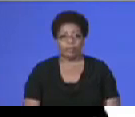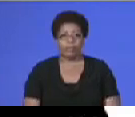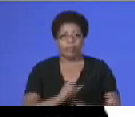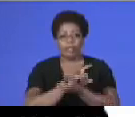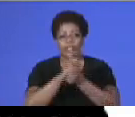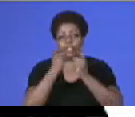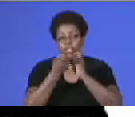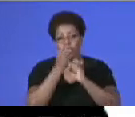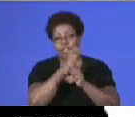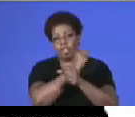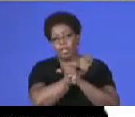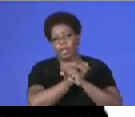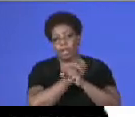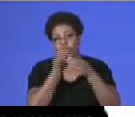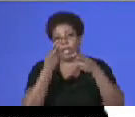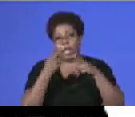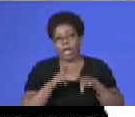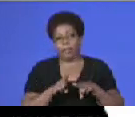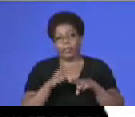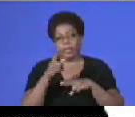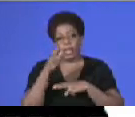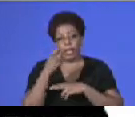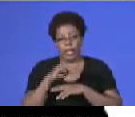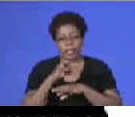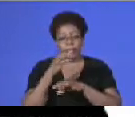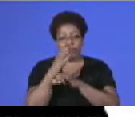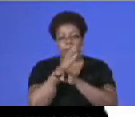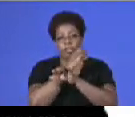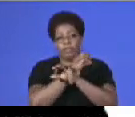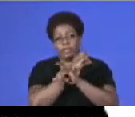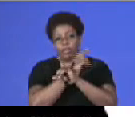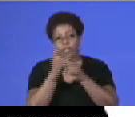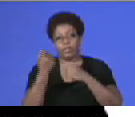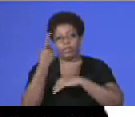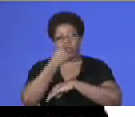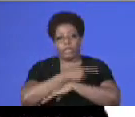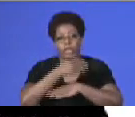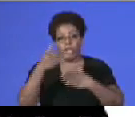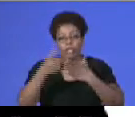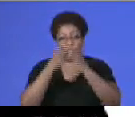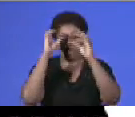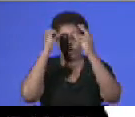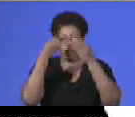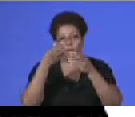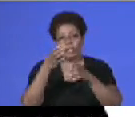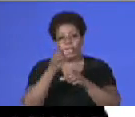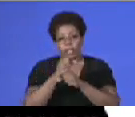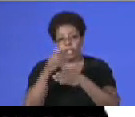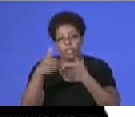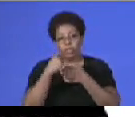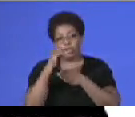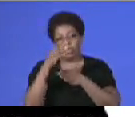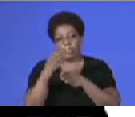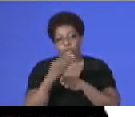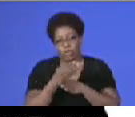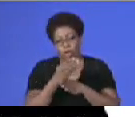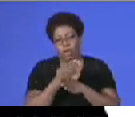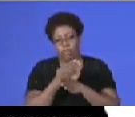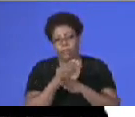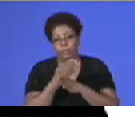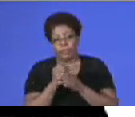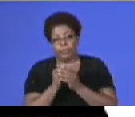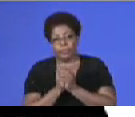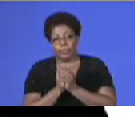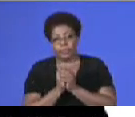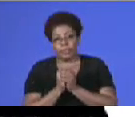A changing of the guard taking place at the Royal Bahamas Defense Force today as a new Commodore takes over the leadership of the law enforcement